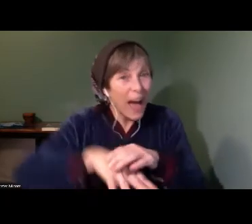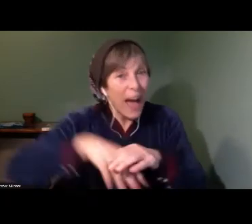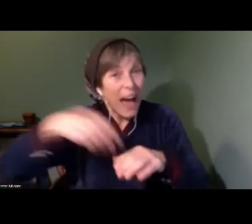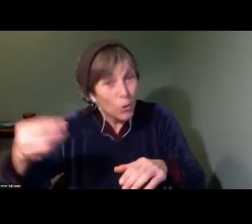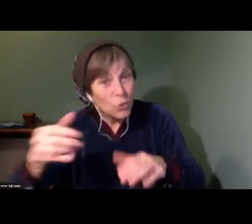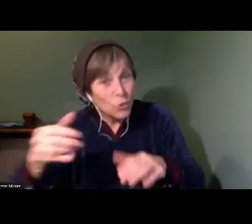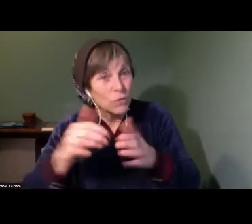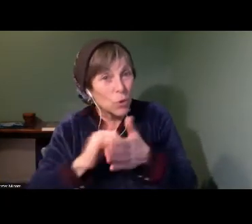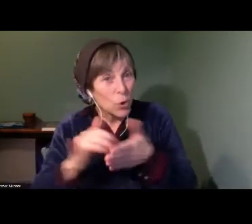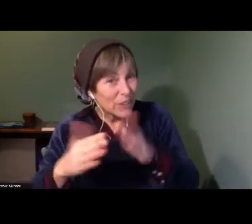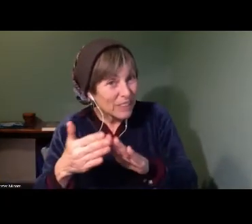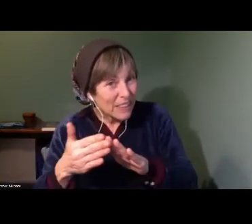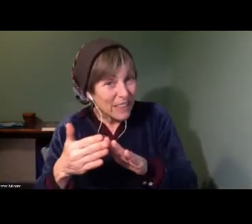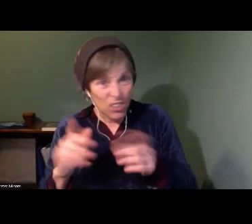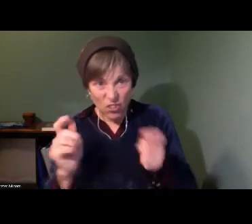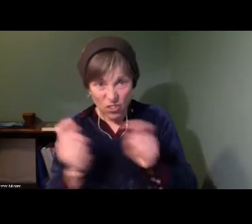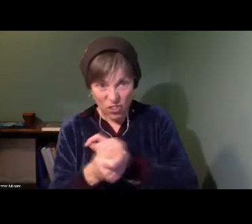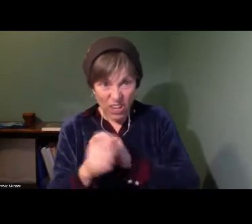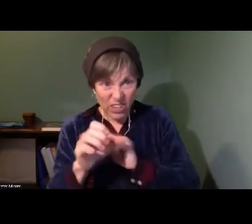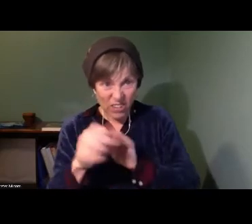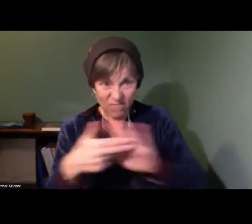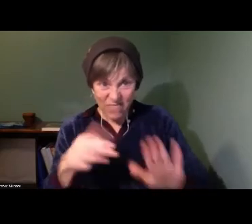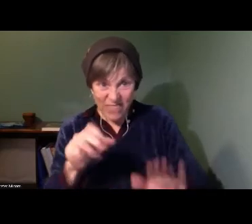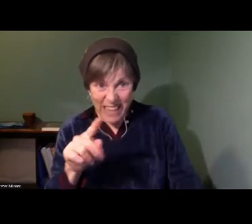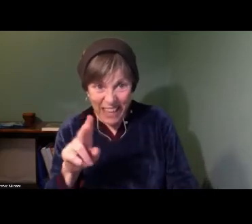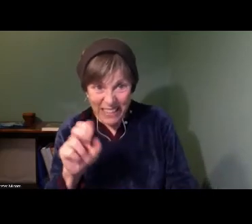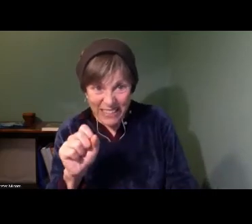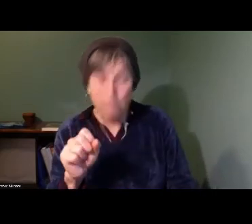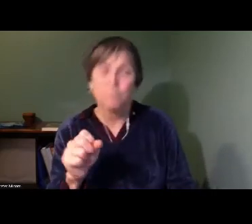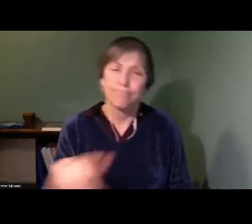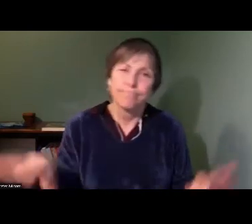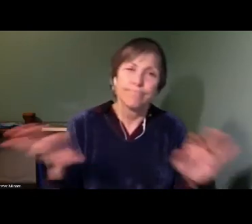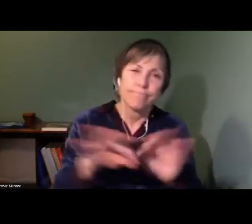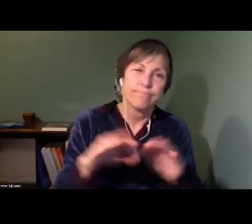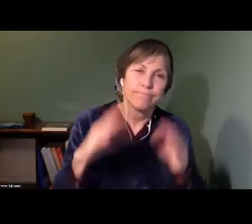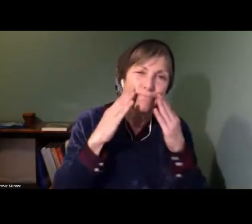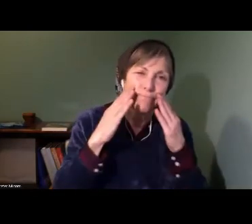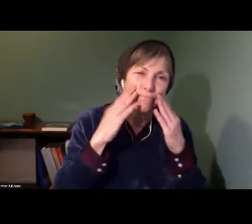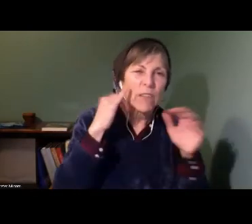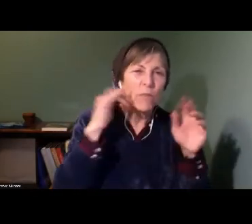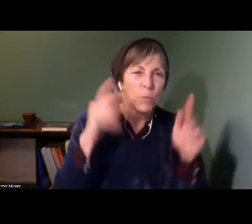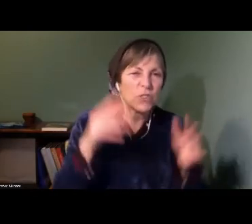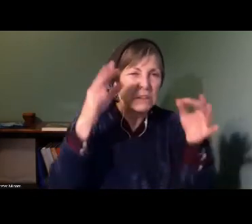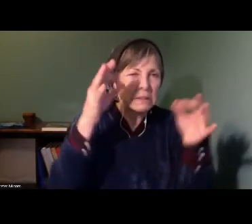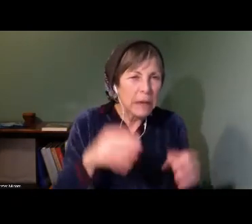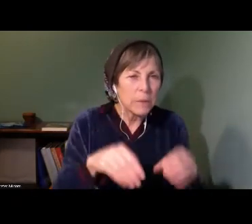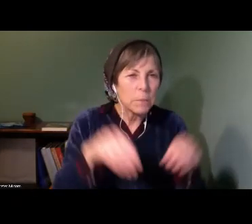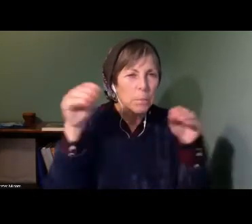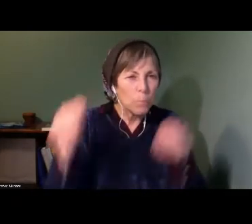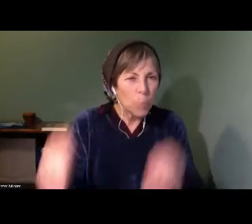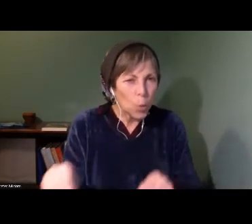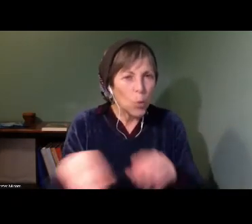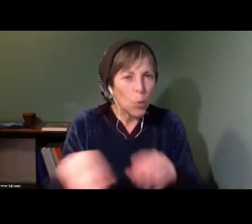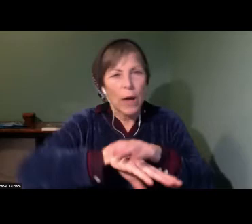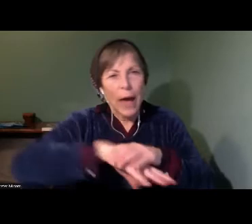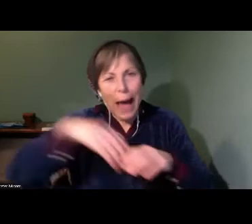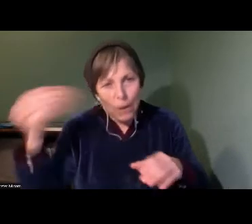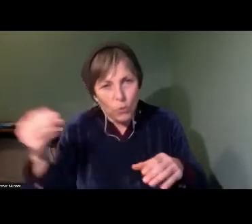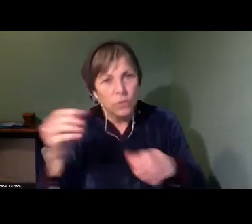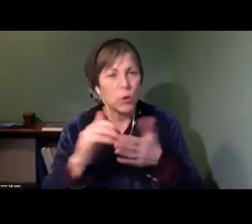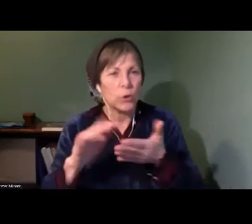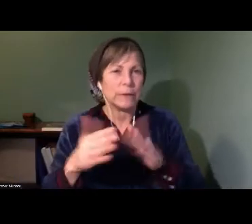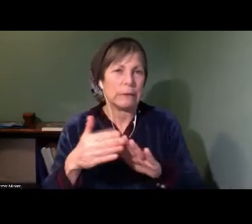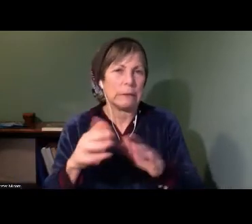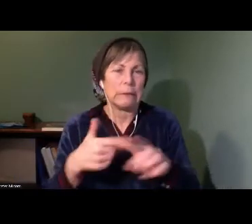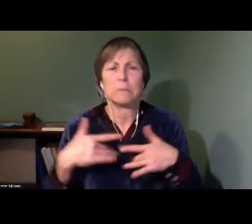be an important question to ask about how people are processed um when they move outside of New York City and I think this gets to sort of the larger question of